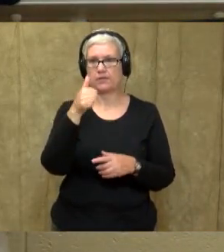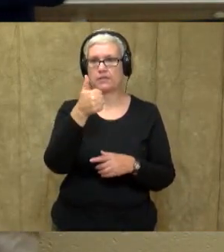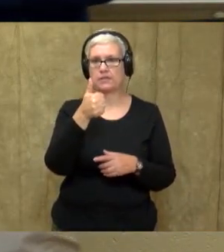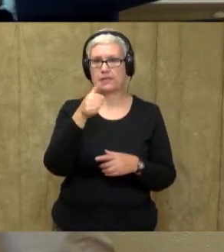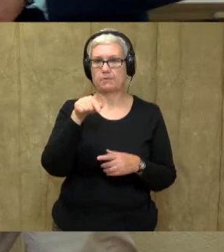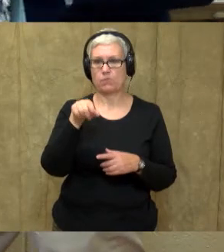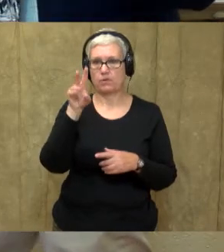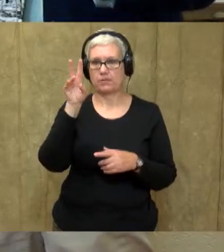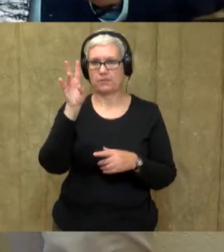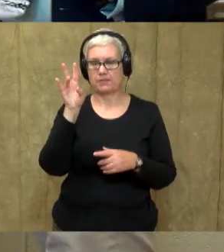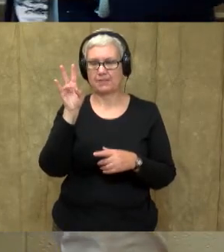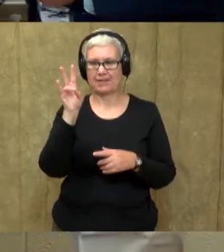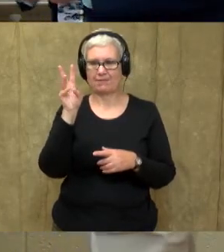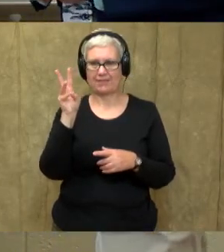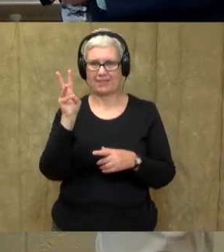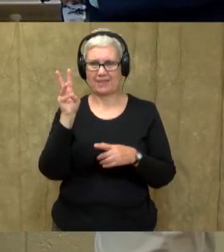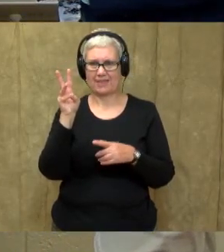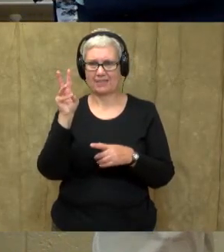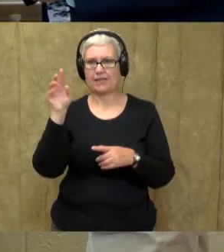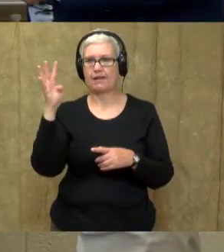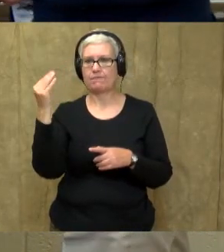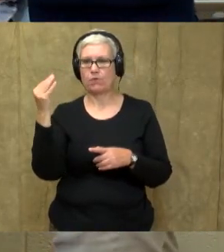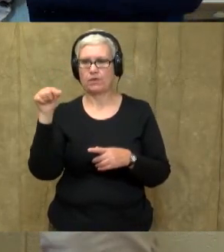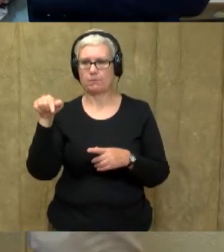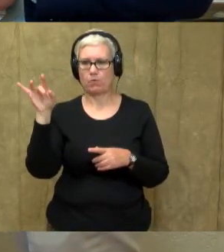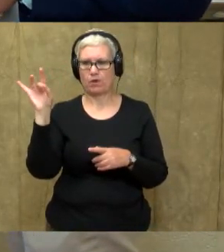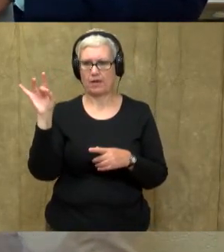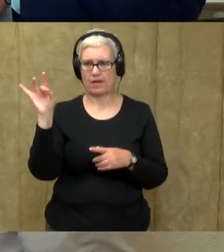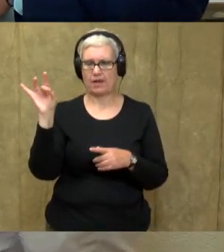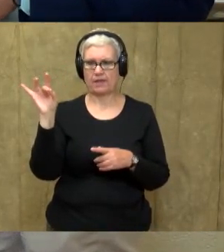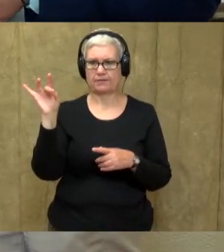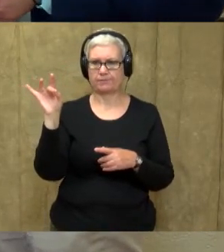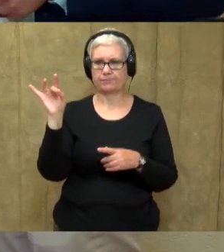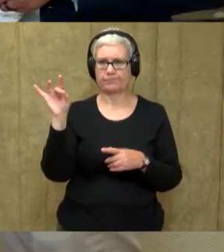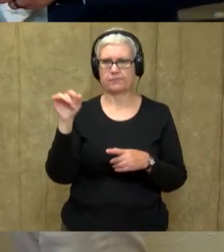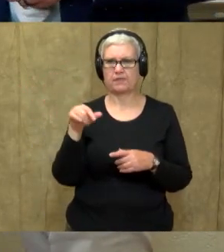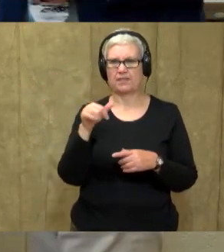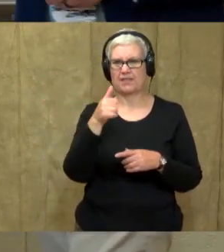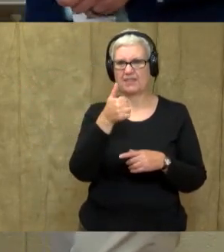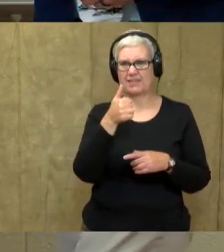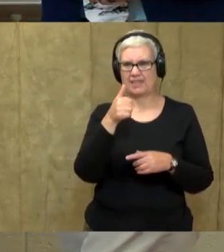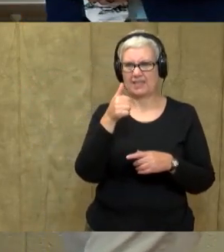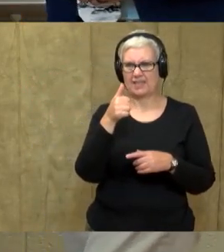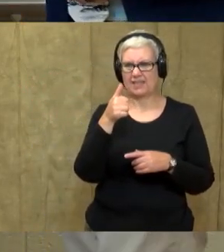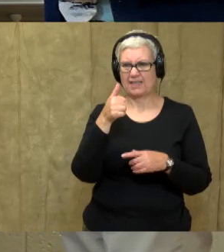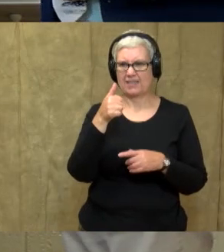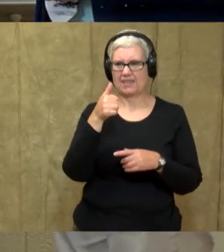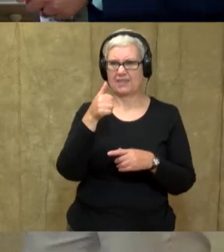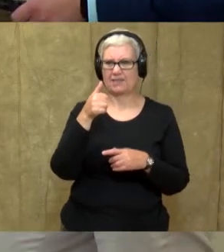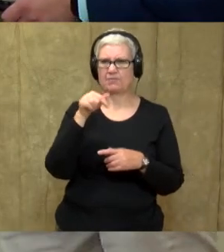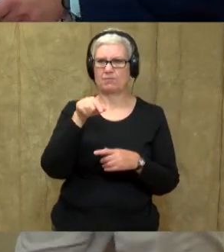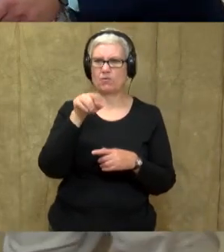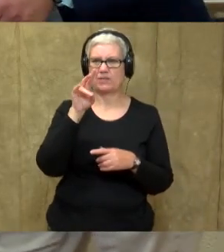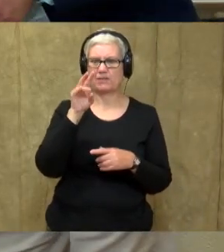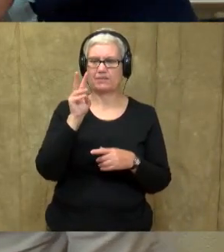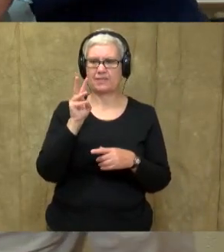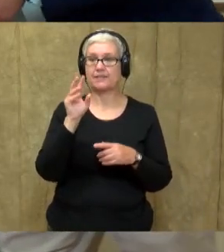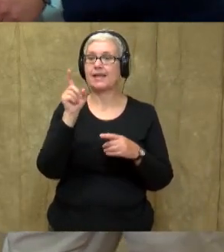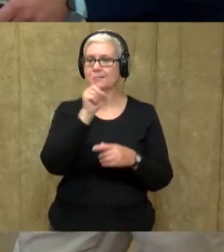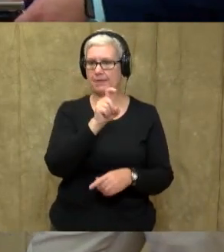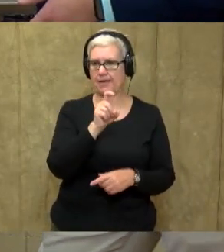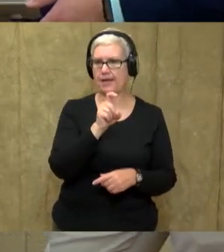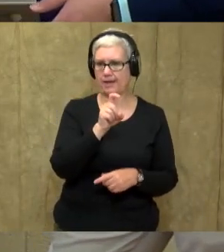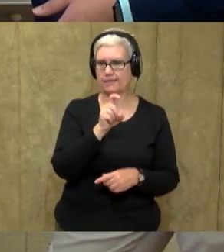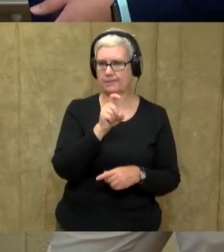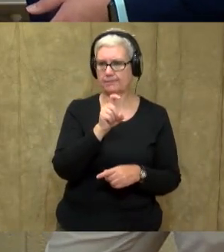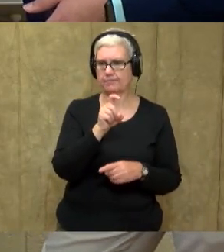10.76 and 14.8, but what do they mean? So if I look at 10.76, it's going to be the x value of my coordinate. So what we can see